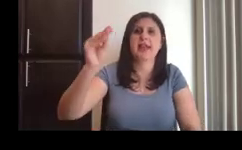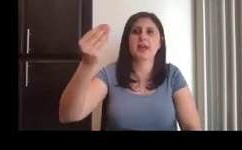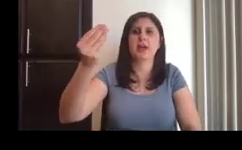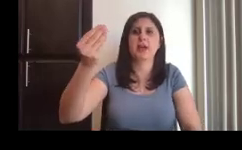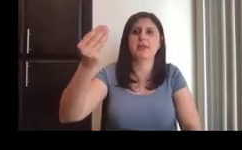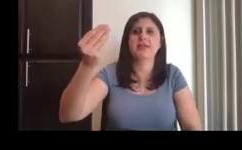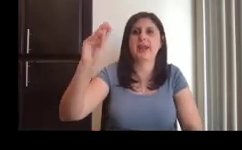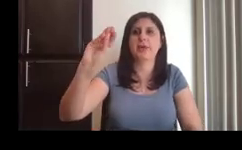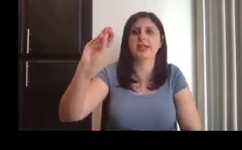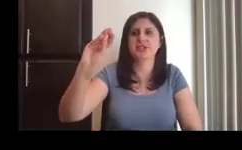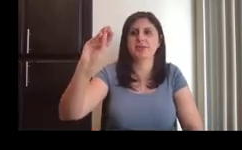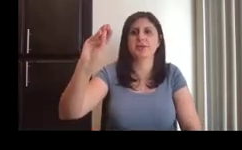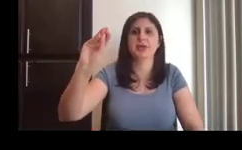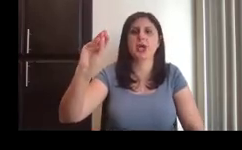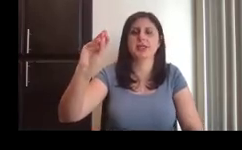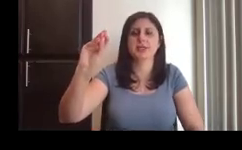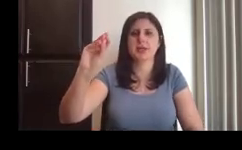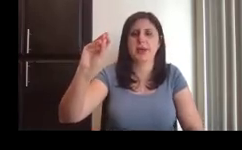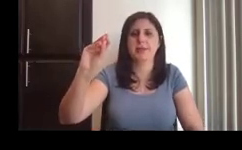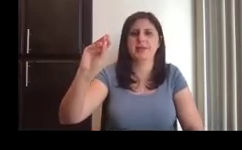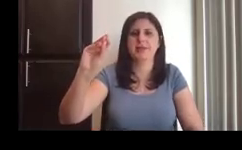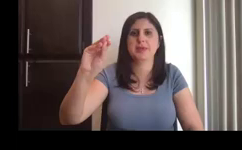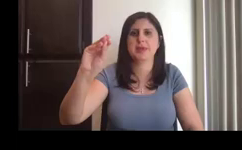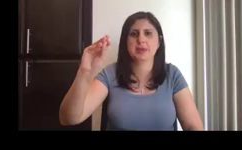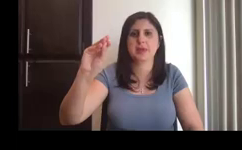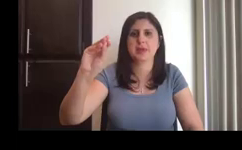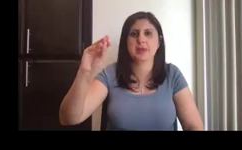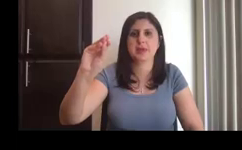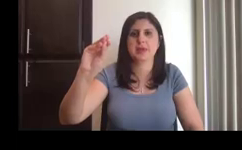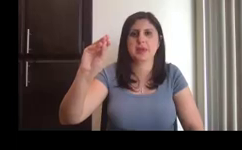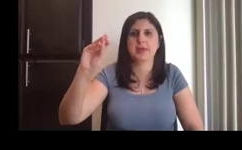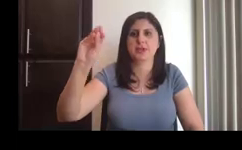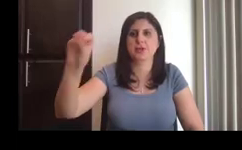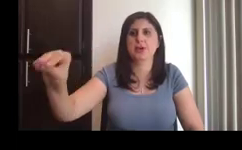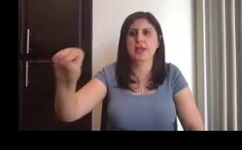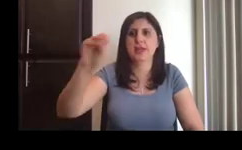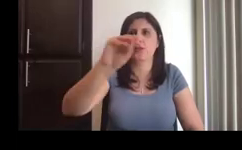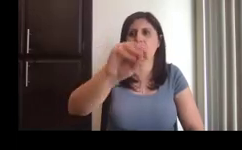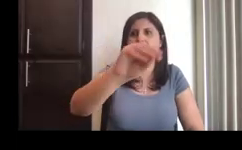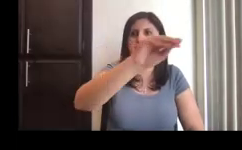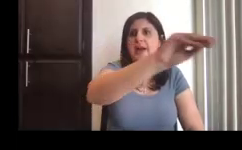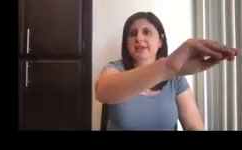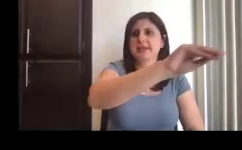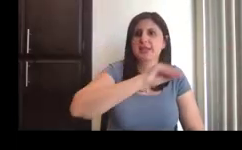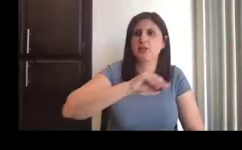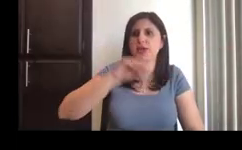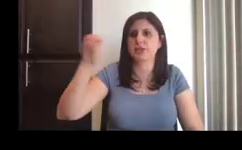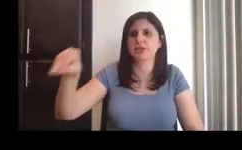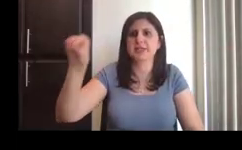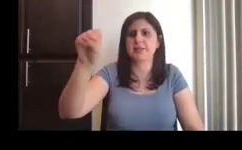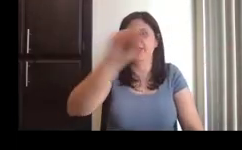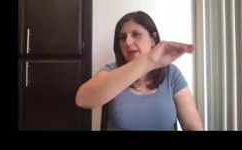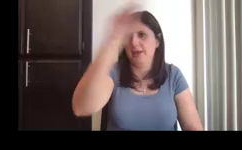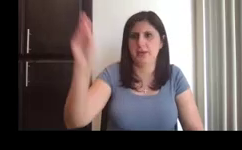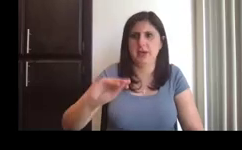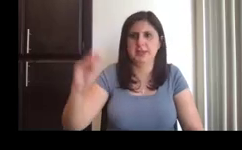with a flat out hand shape is what we call this. Okay. Okay, so you're putting it wherever you're asking someone to